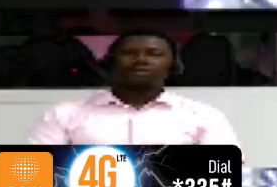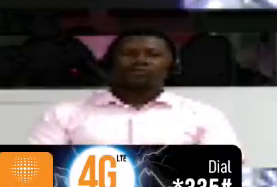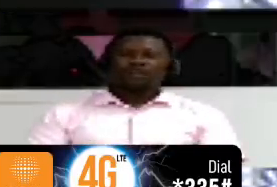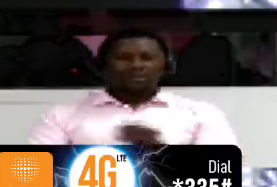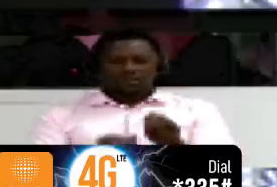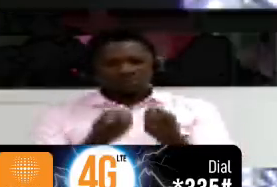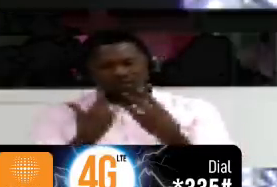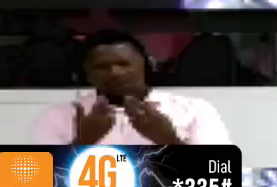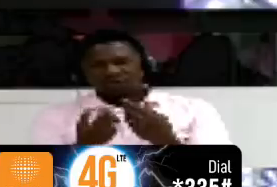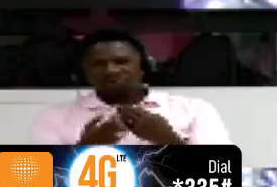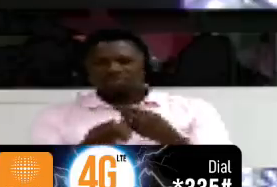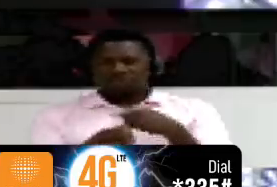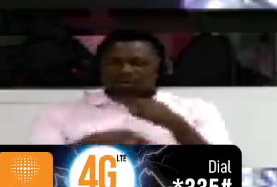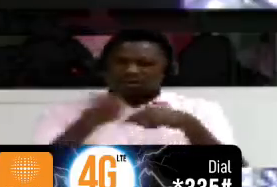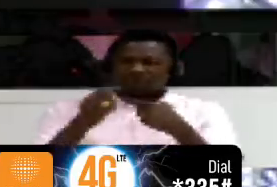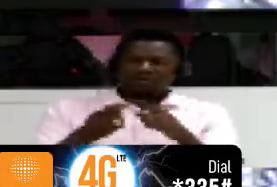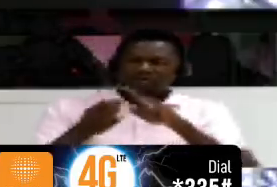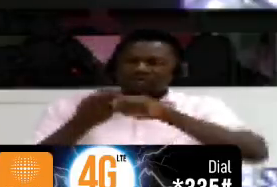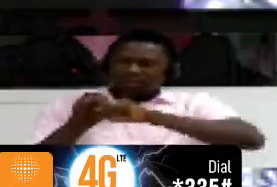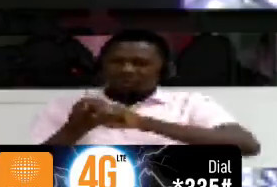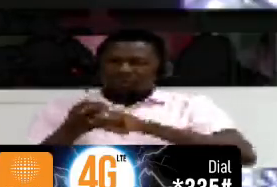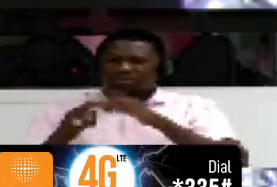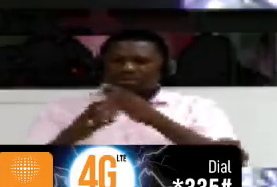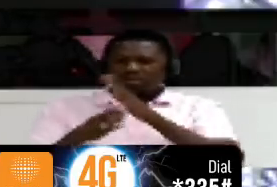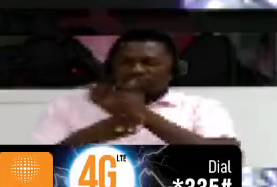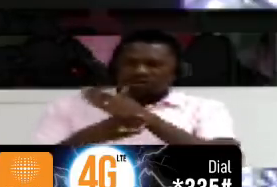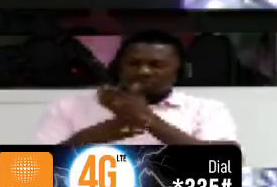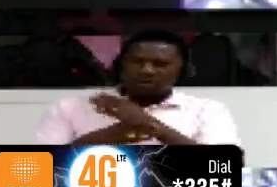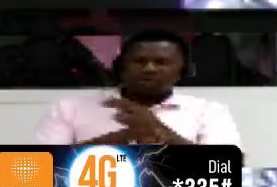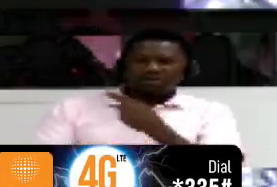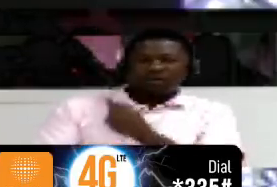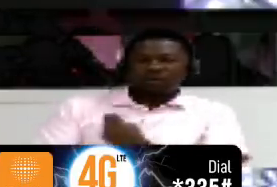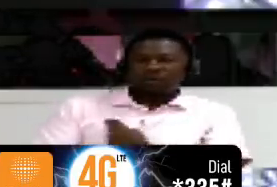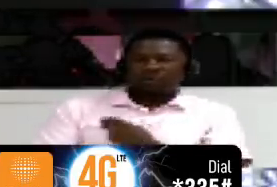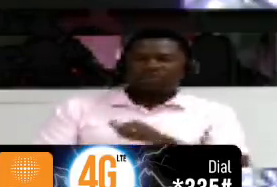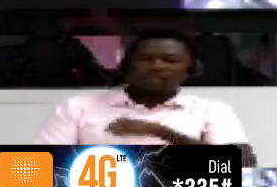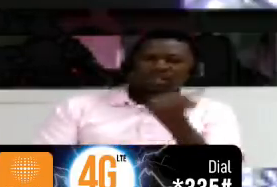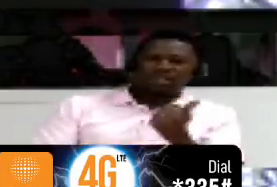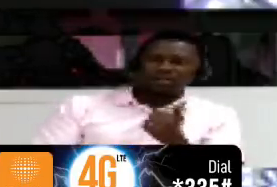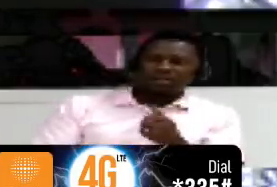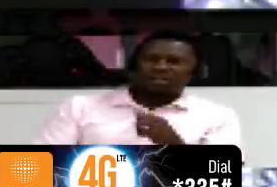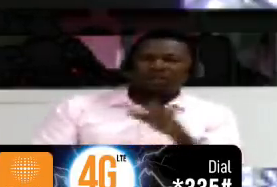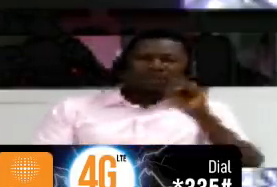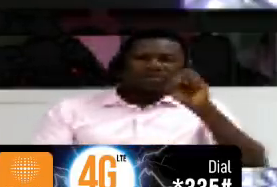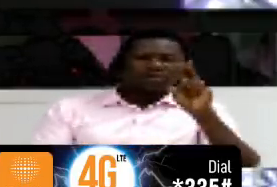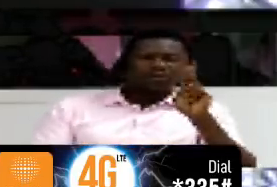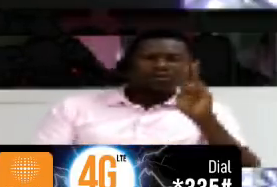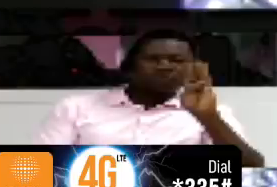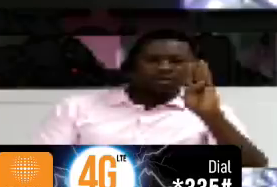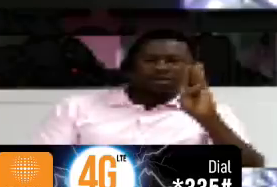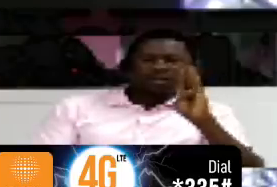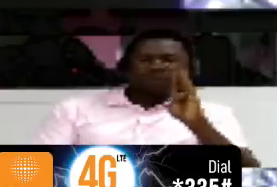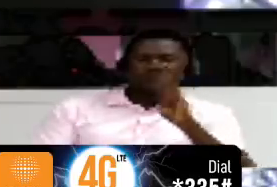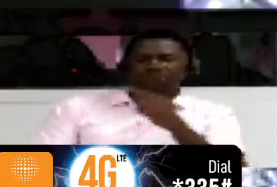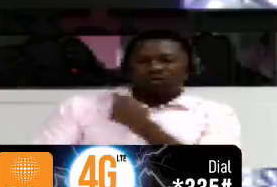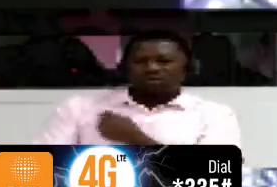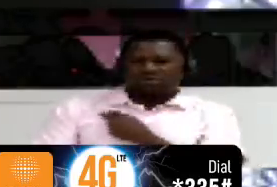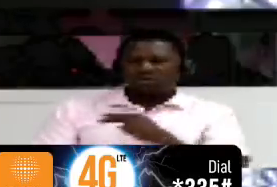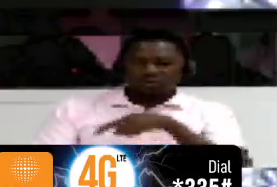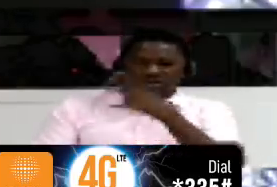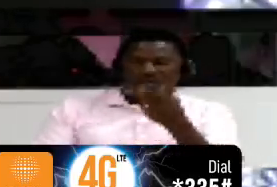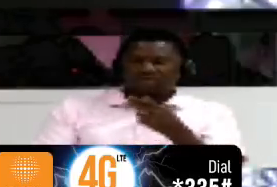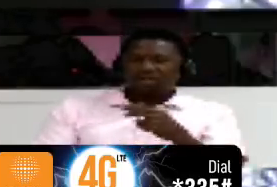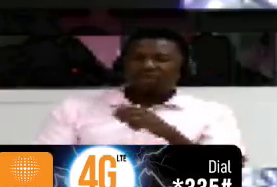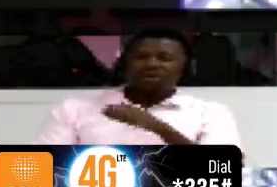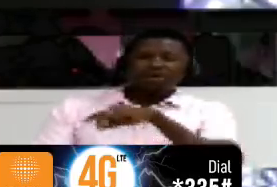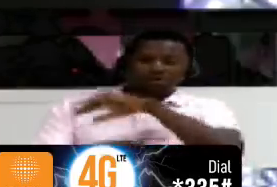Can you tell us a bit about the relationship between the union and the sub-union with the authorities, for example? Were